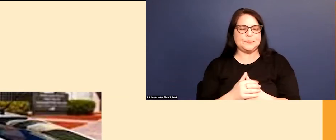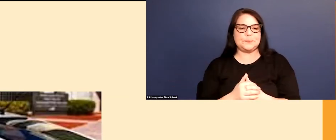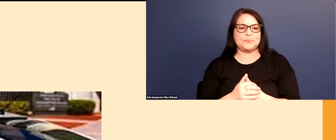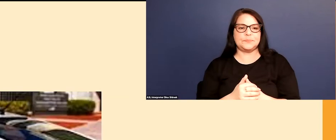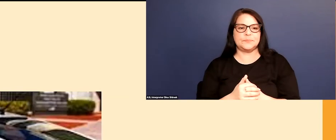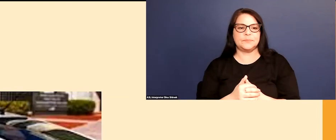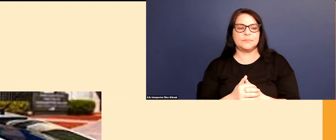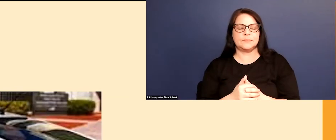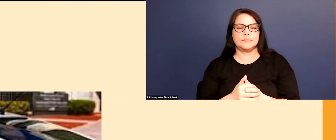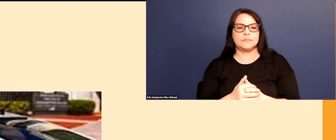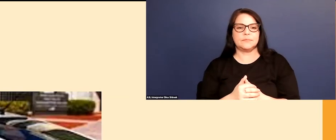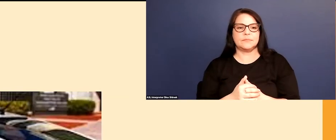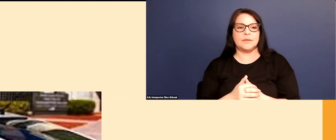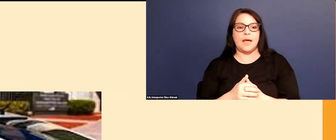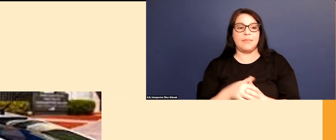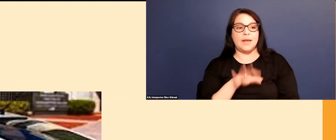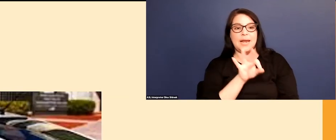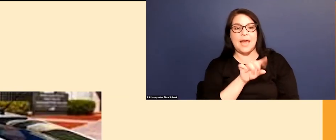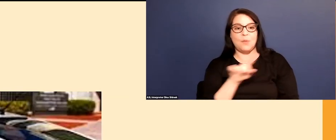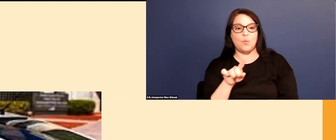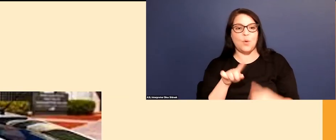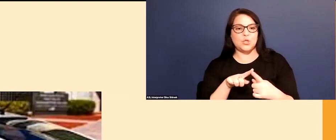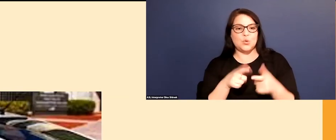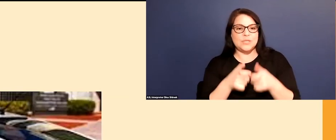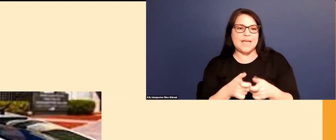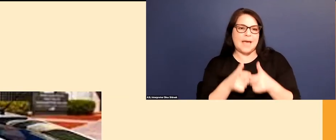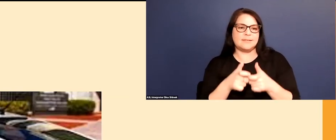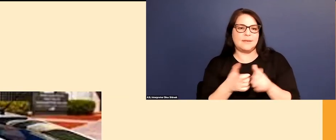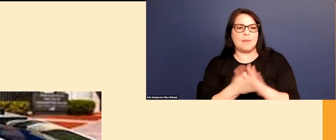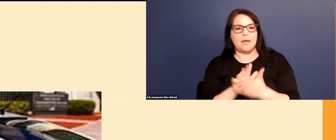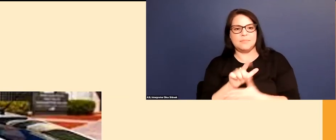And then when 911 to text is live,